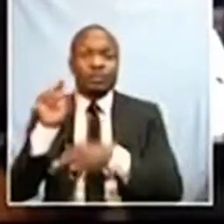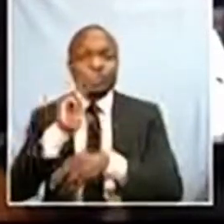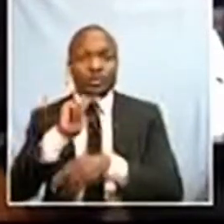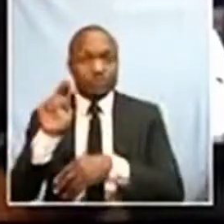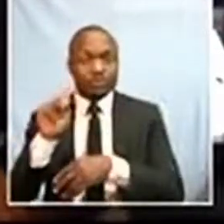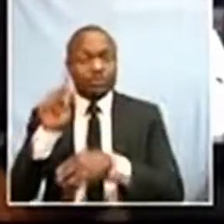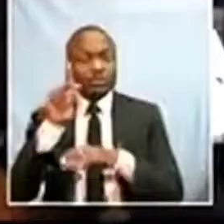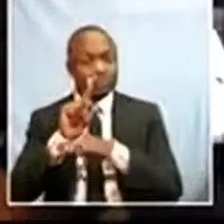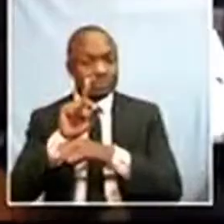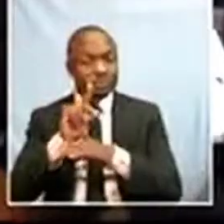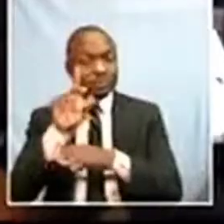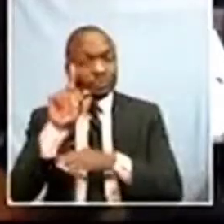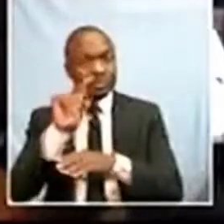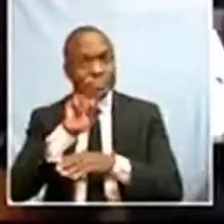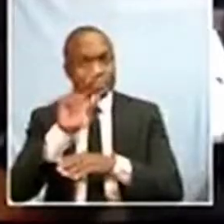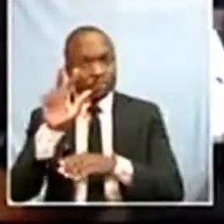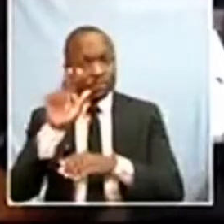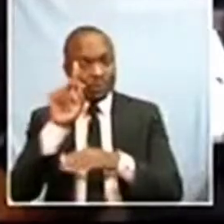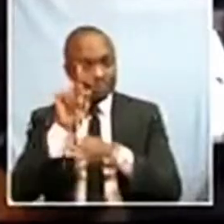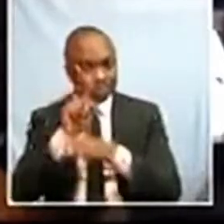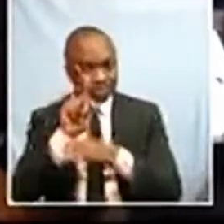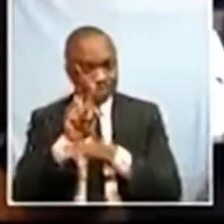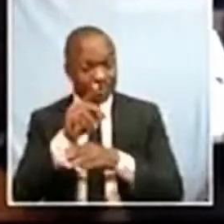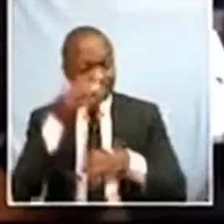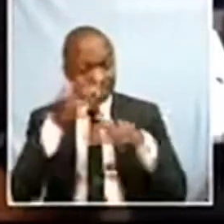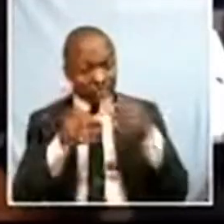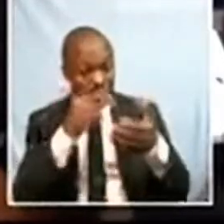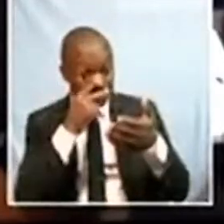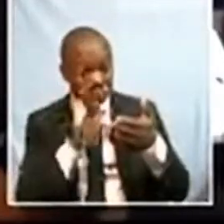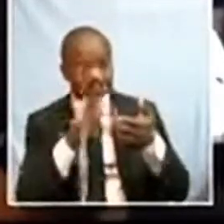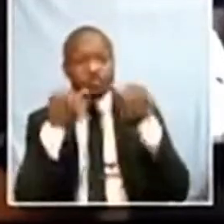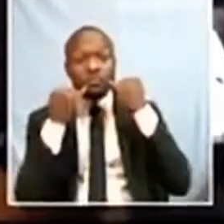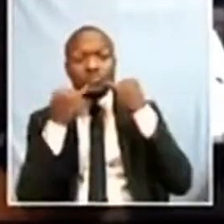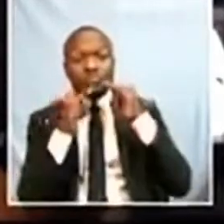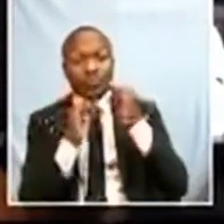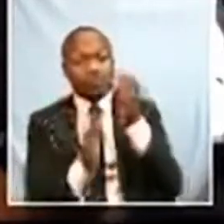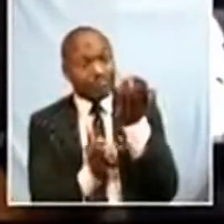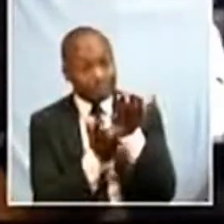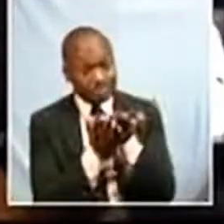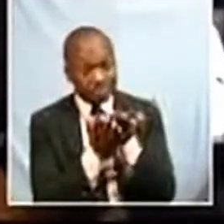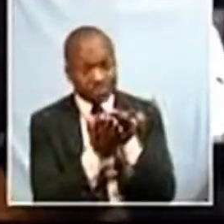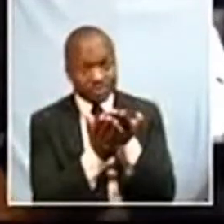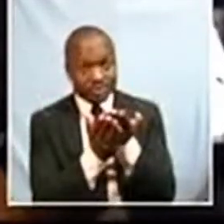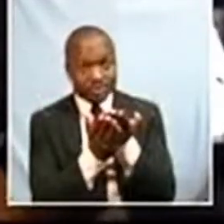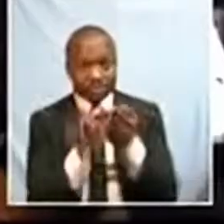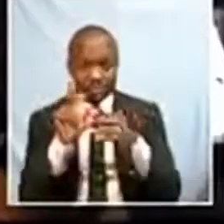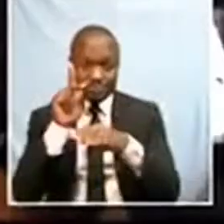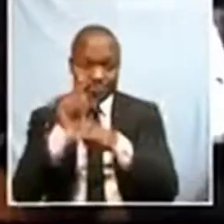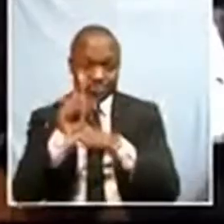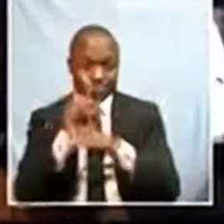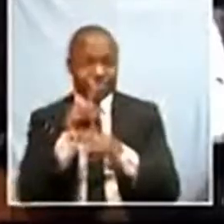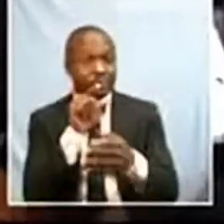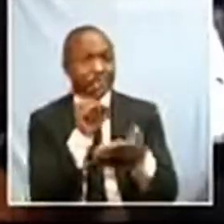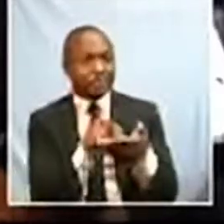the 2023 project. And if you go to the details of the attachment of the particular project,